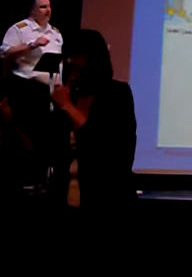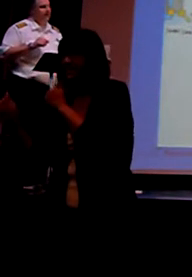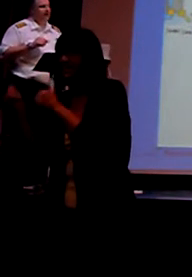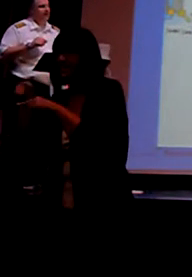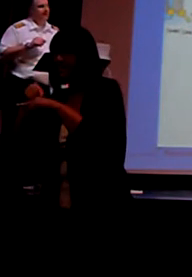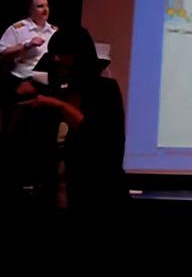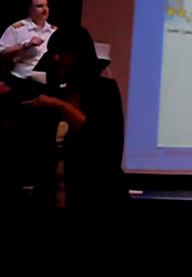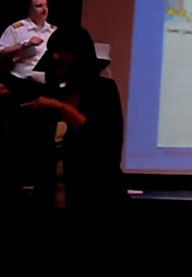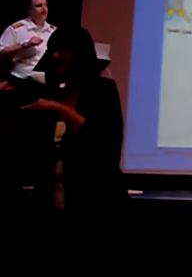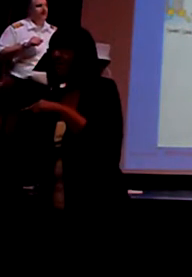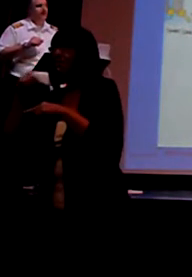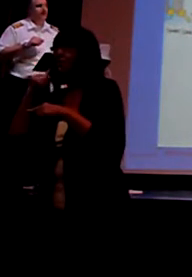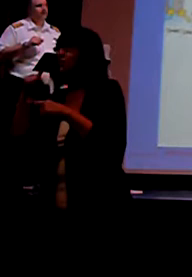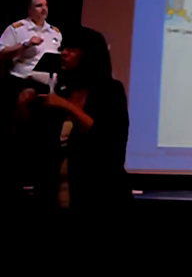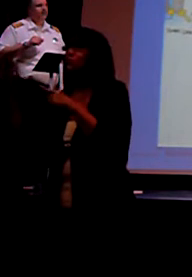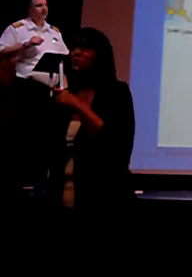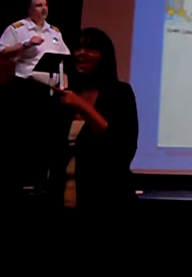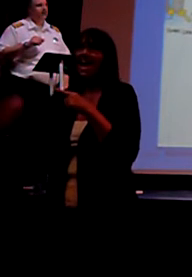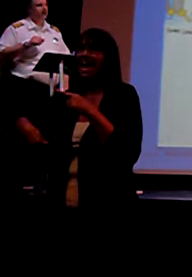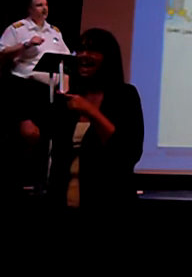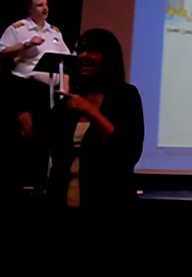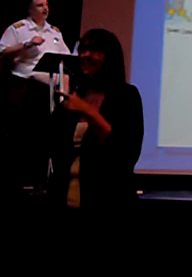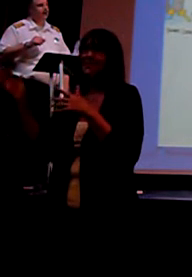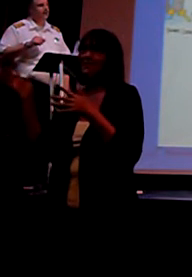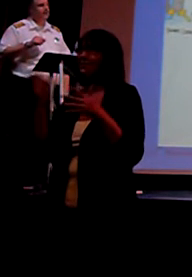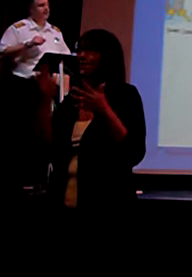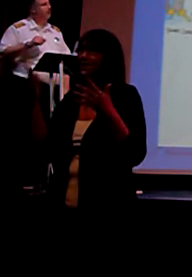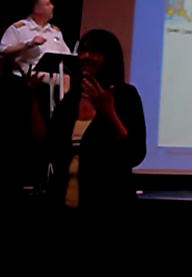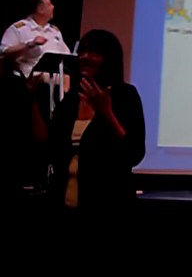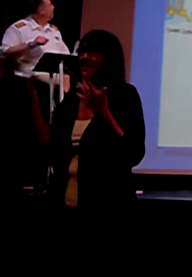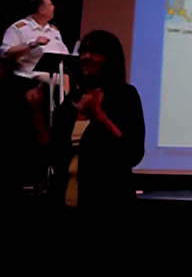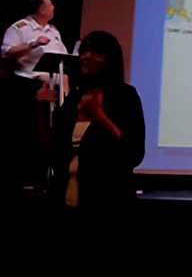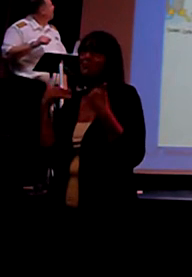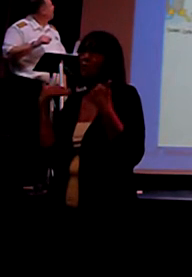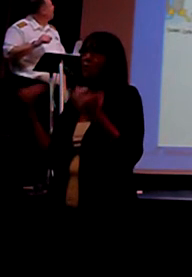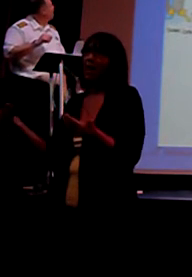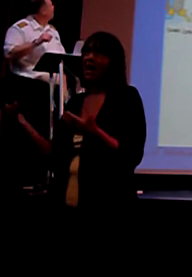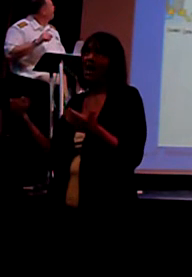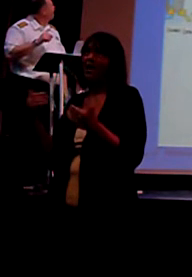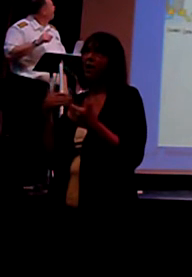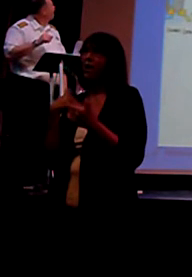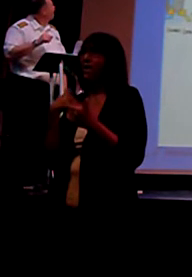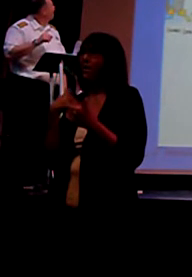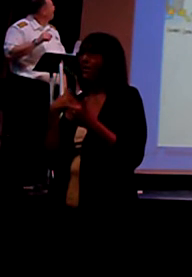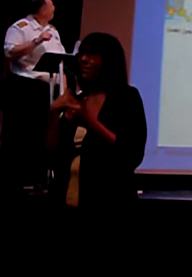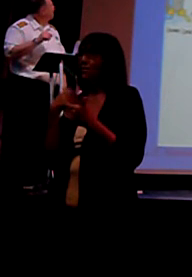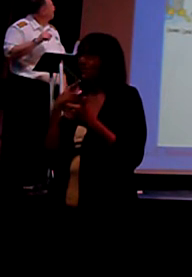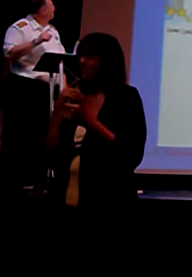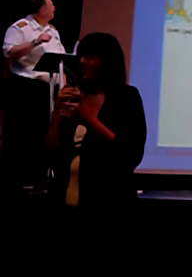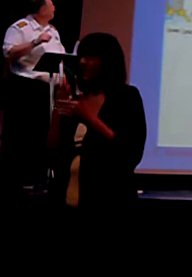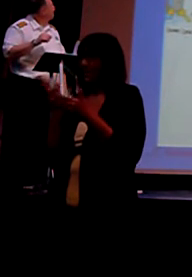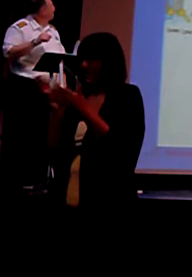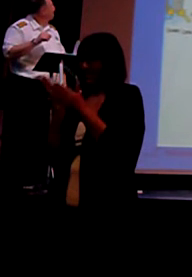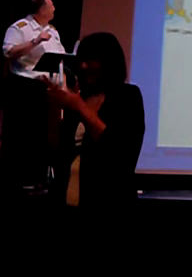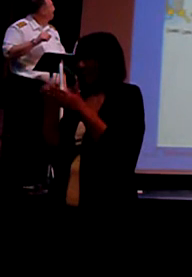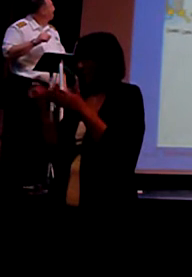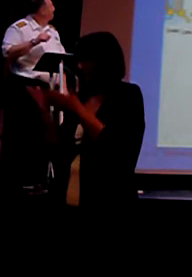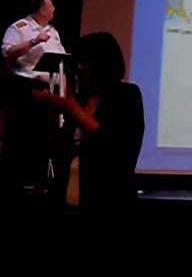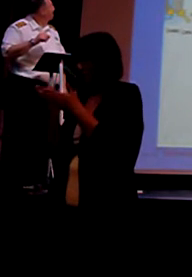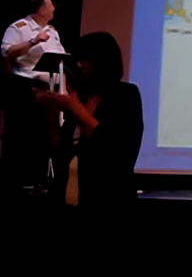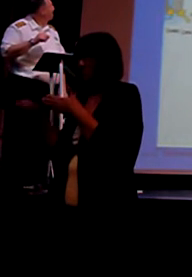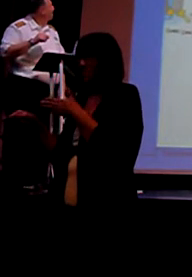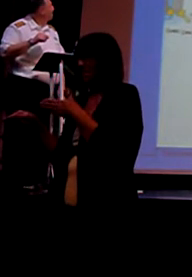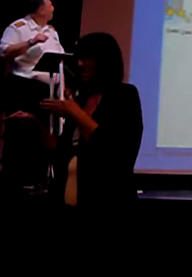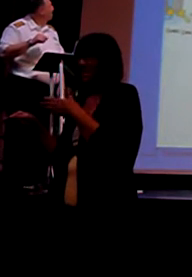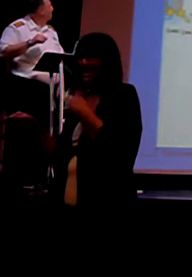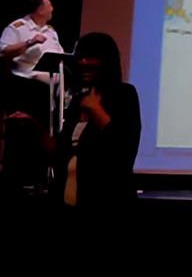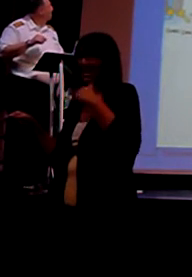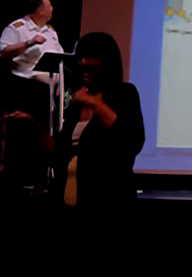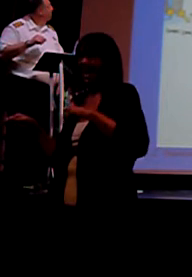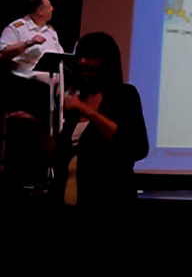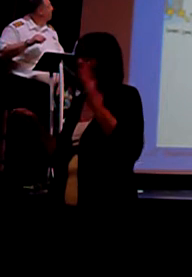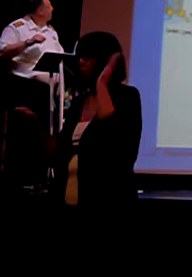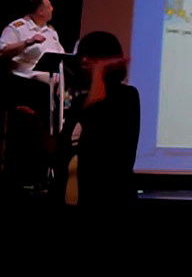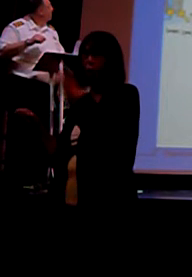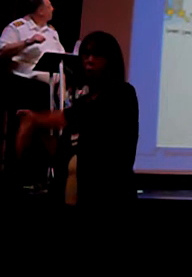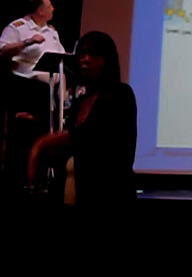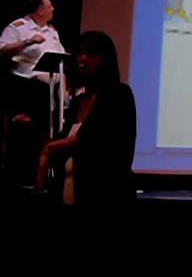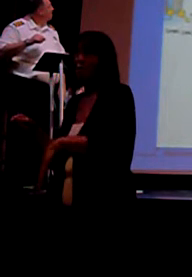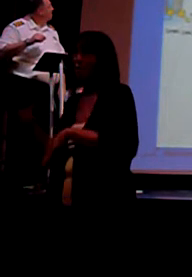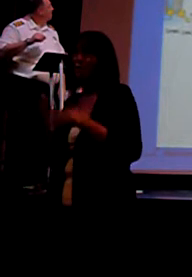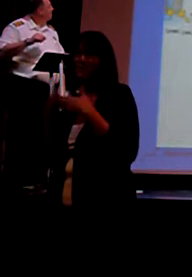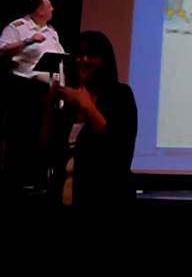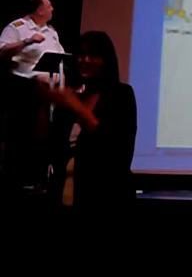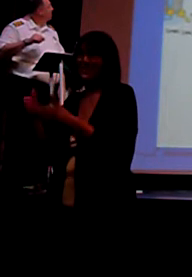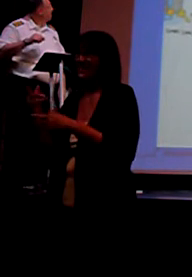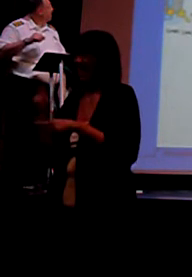And by then, it's too late to do anything else. We had ship docked right next to us. We cannot do anything but to go.